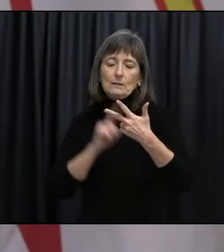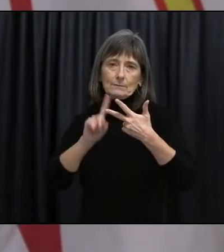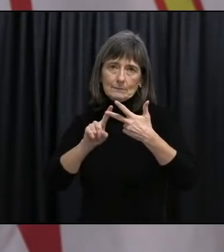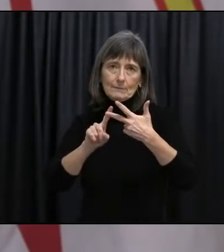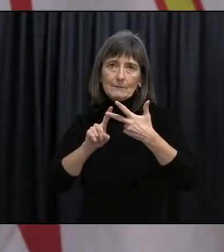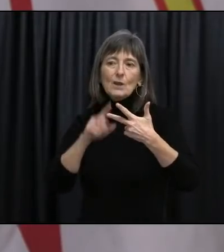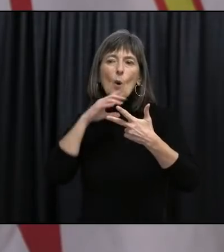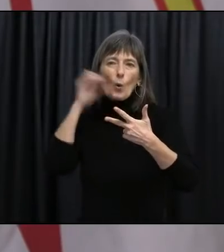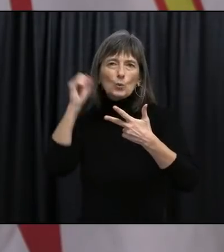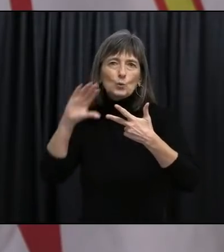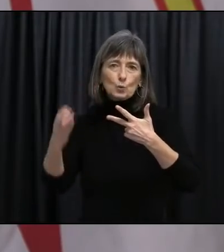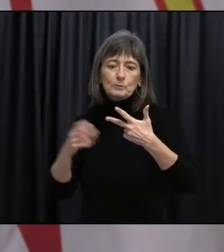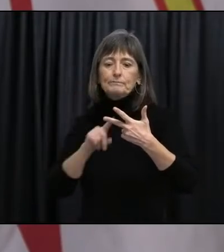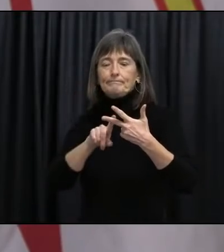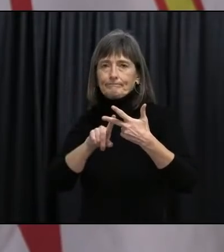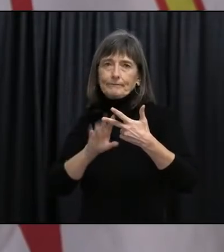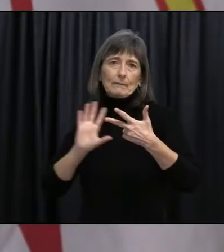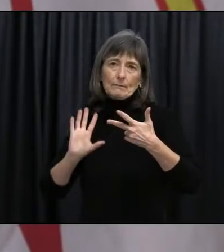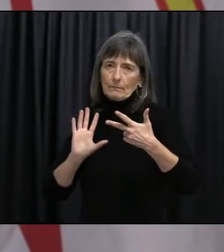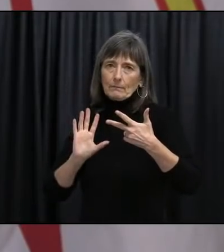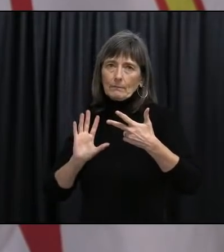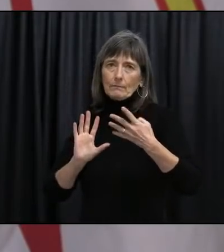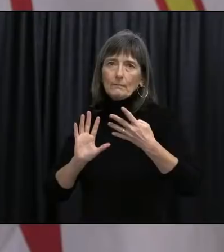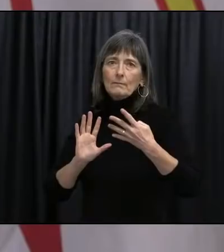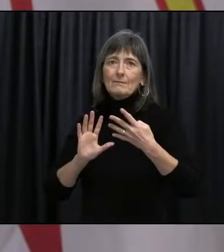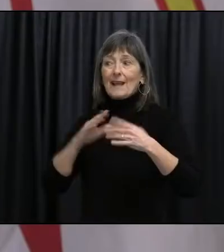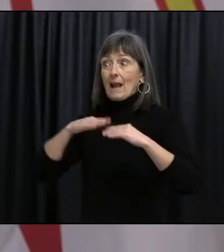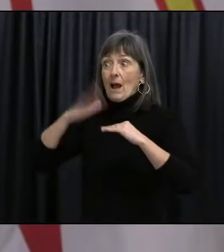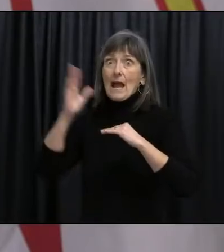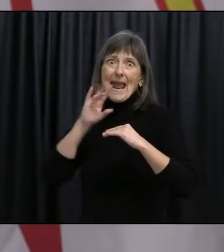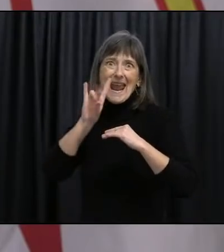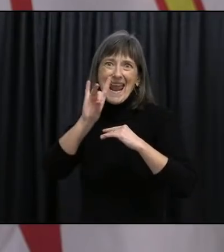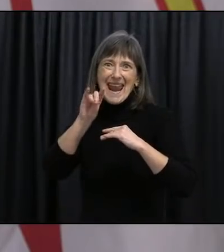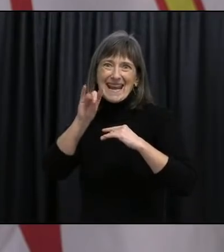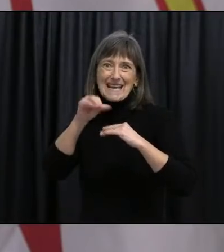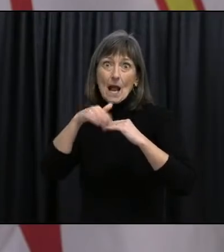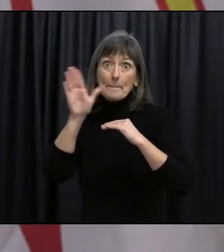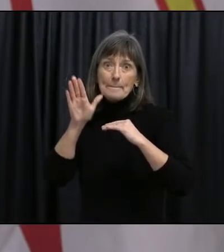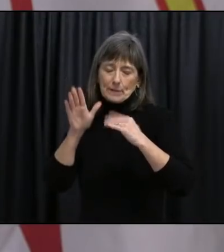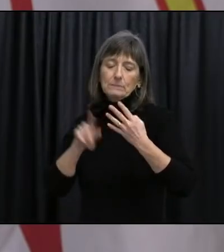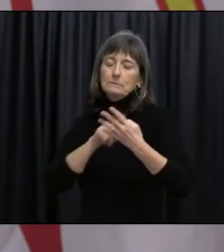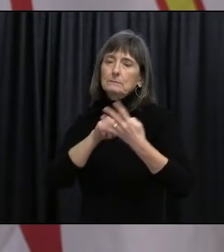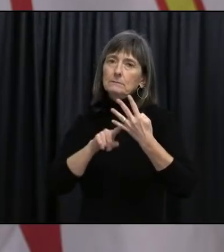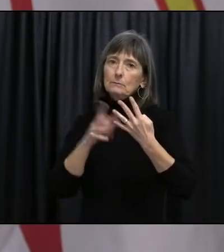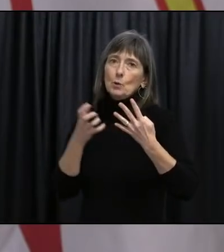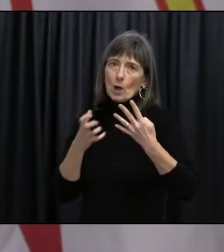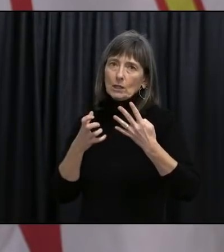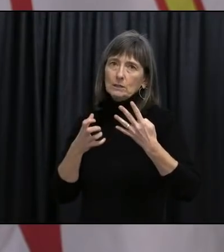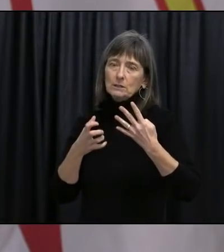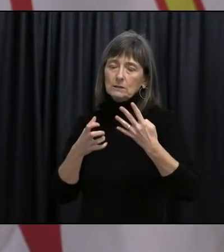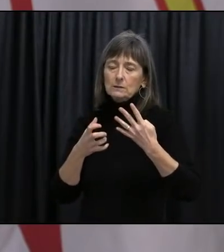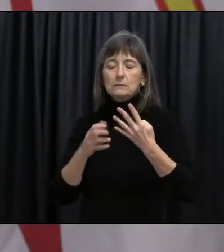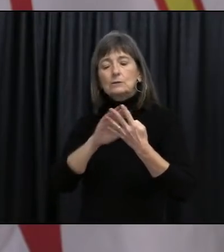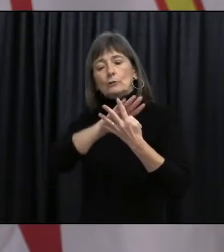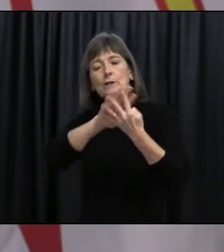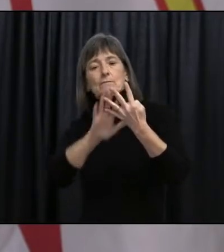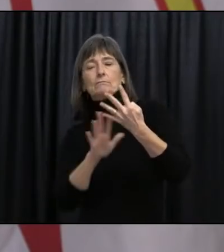are older. So certainly over the age of 80. Here in the